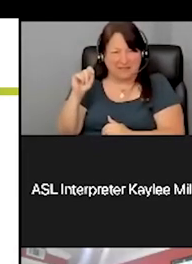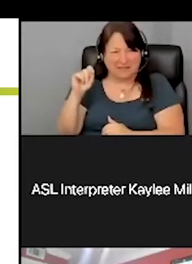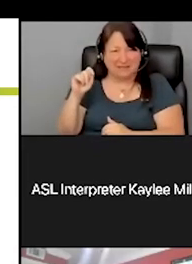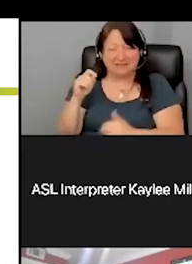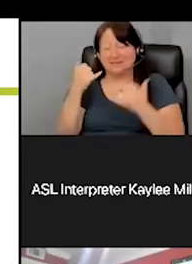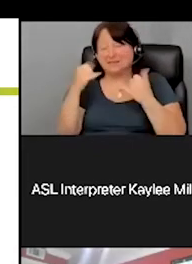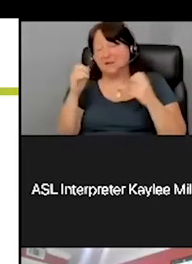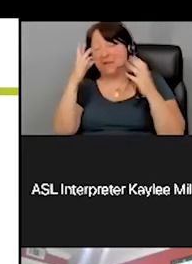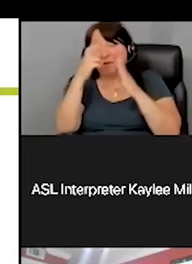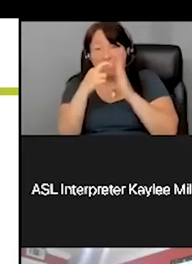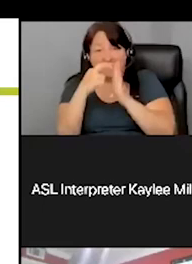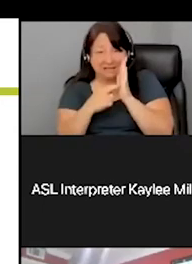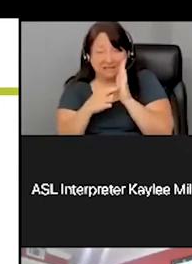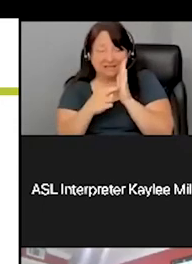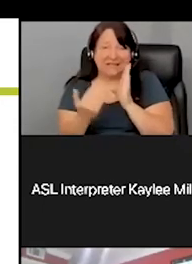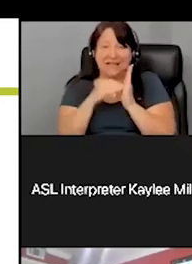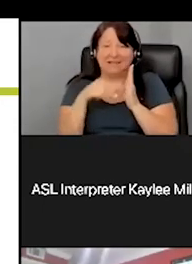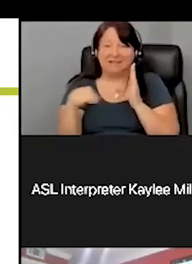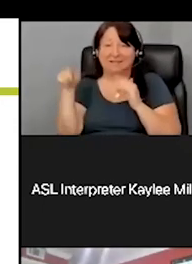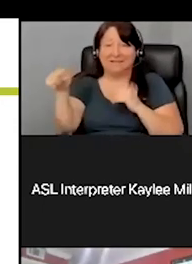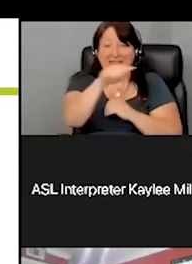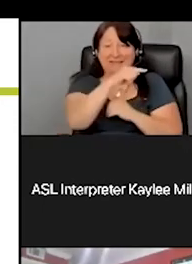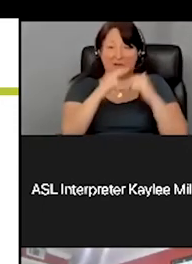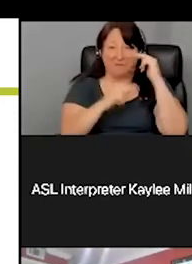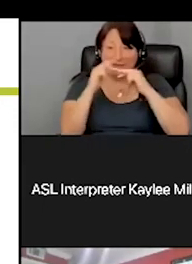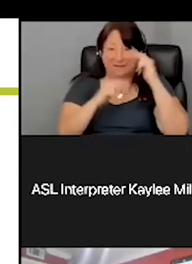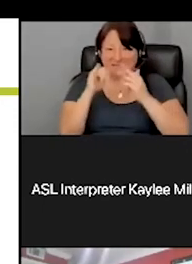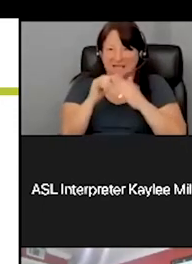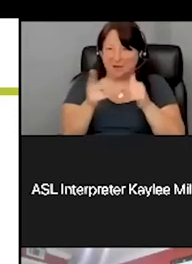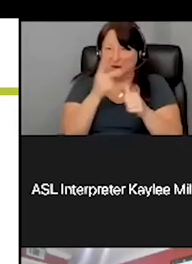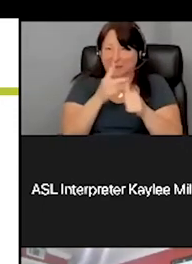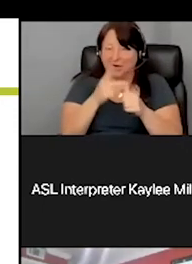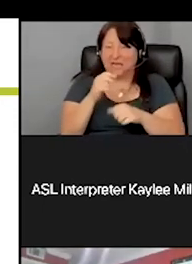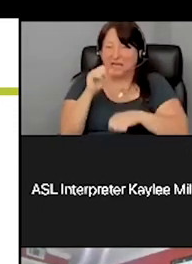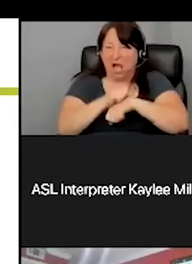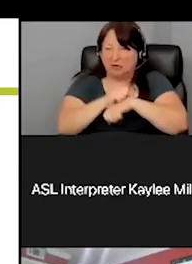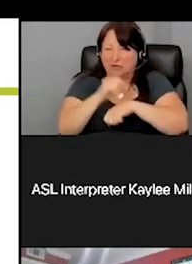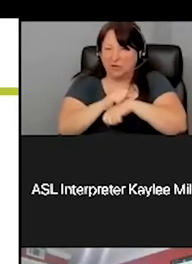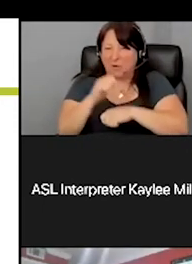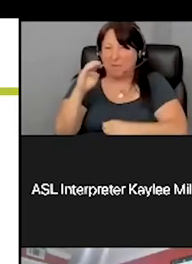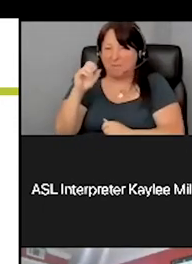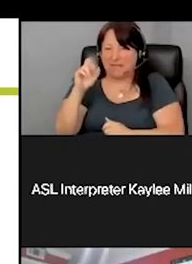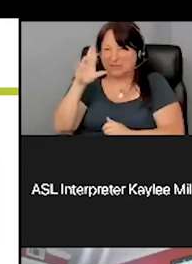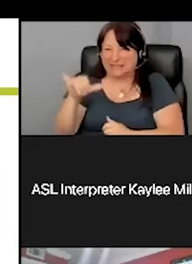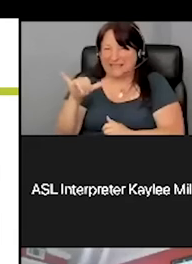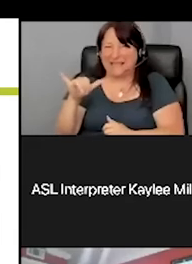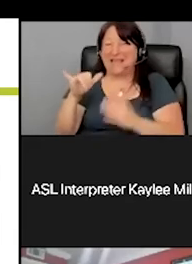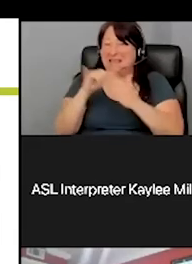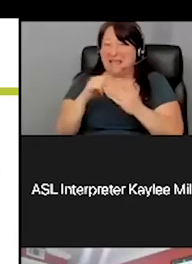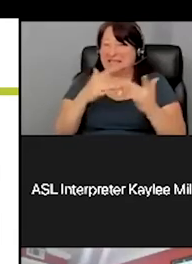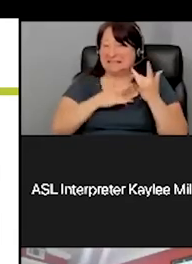ordinances. I mean, again, these are the buildings that are primarily concrete or masonry that have a tendency to separate